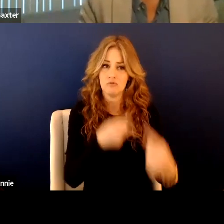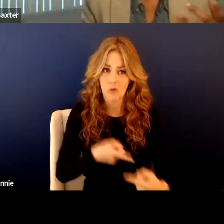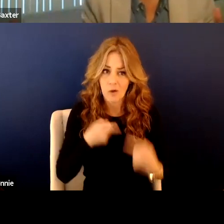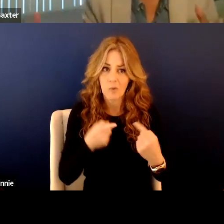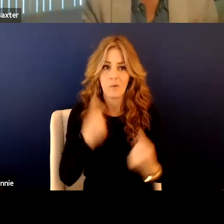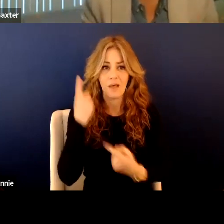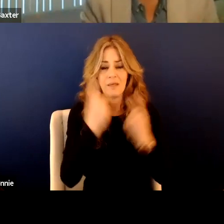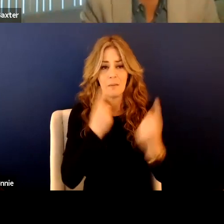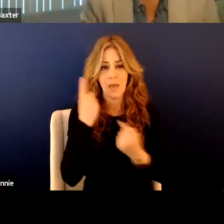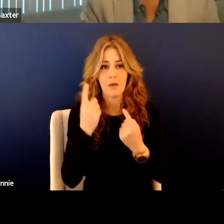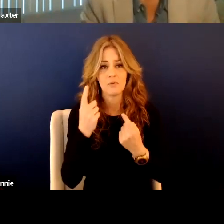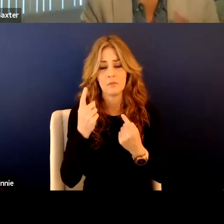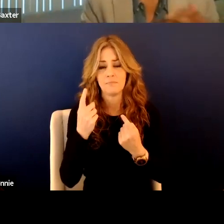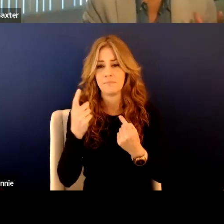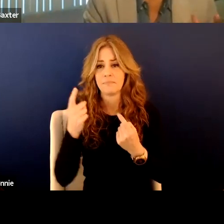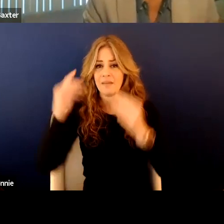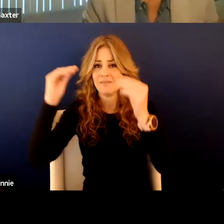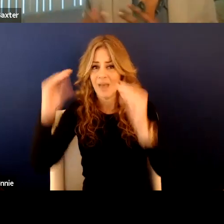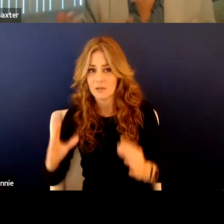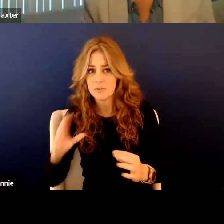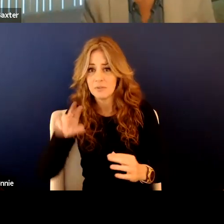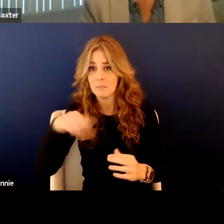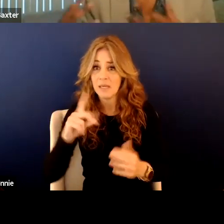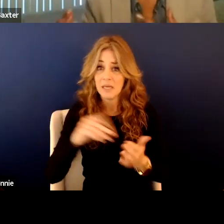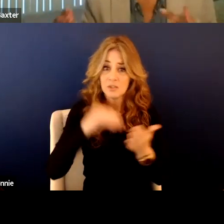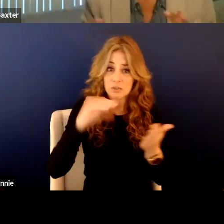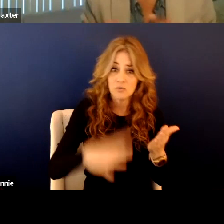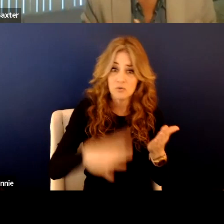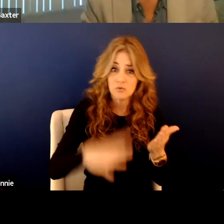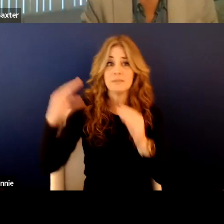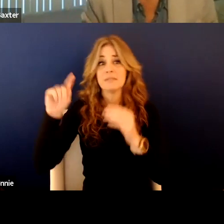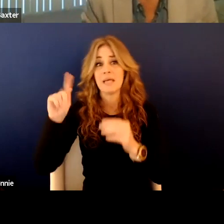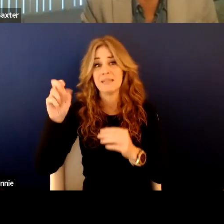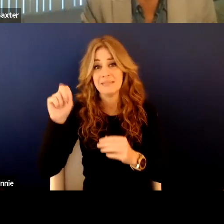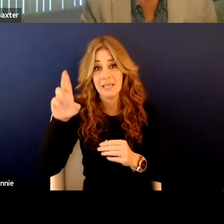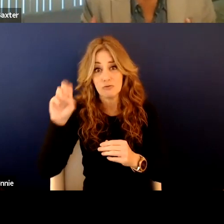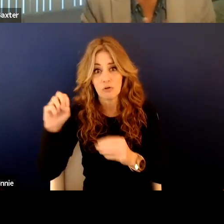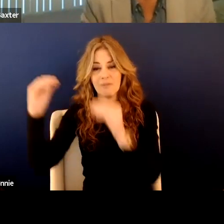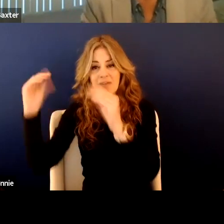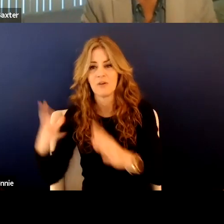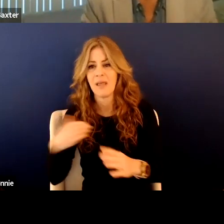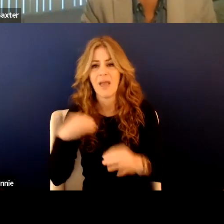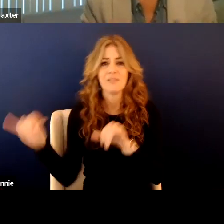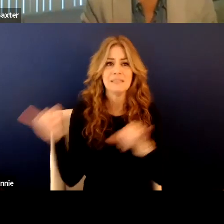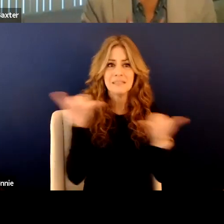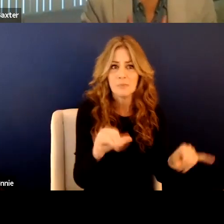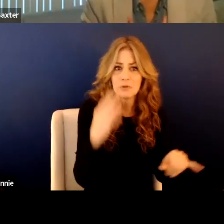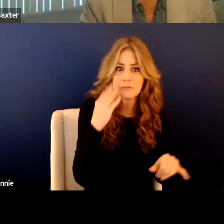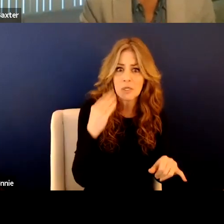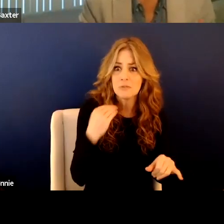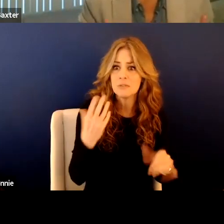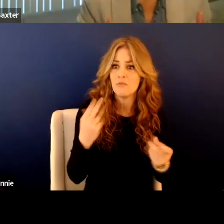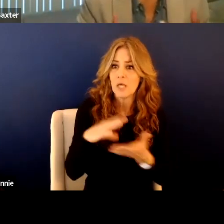contingent faculty most, like I think like PhD students and contingent faculty have so many similar experiences. And if we could just sort of like learn about